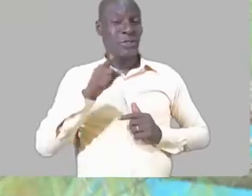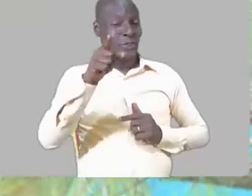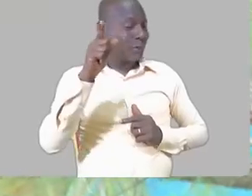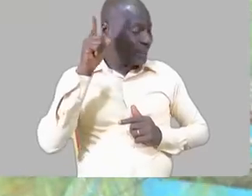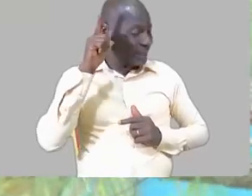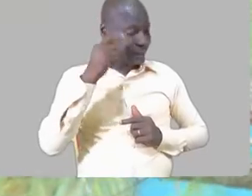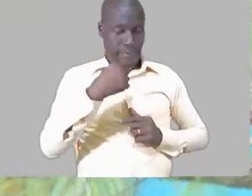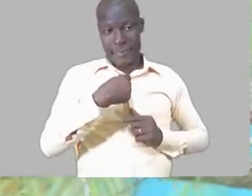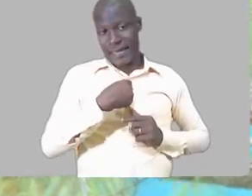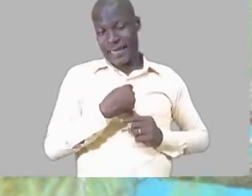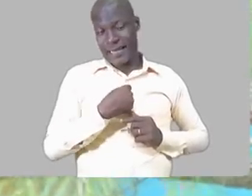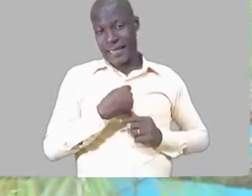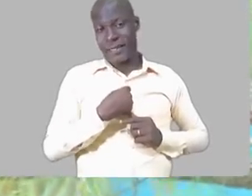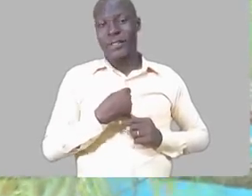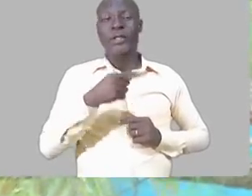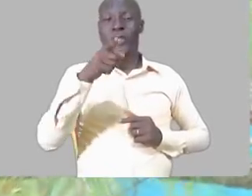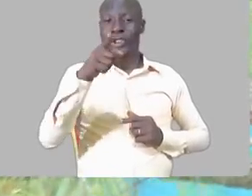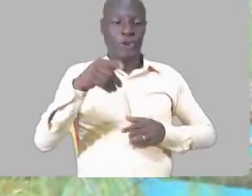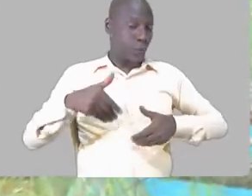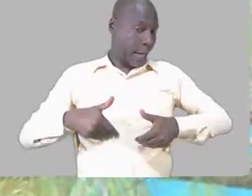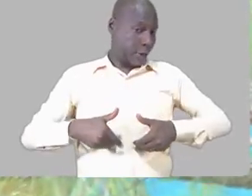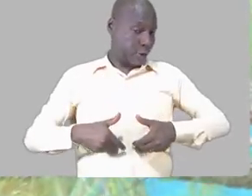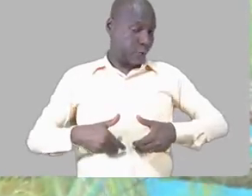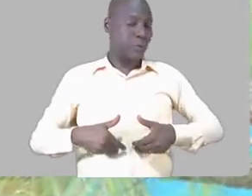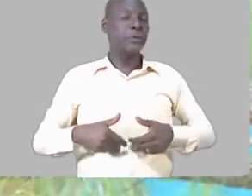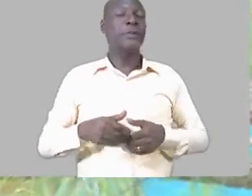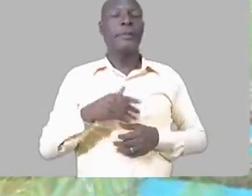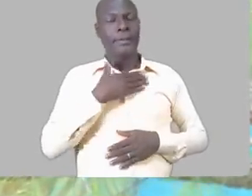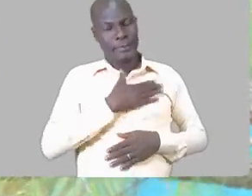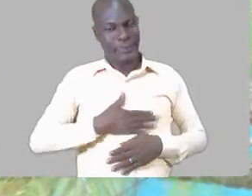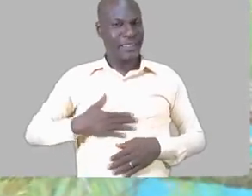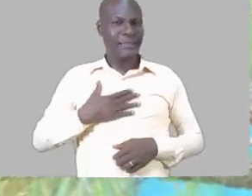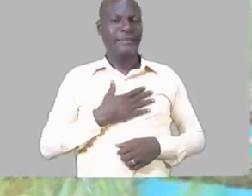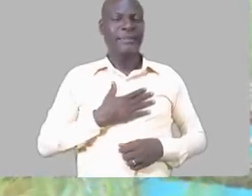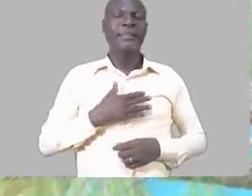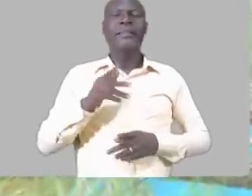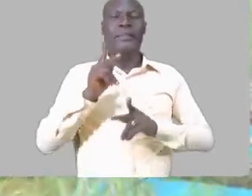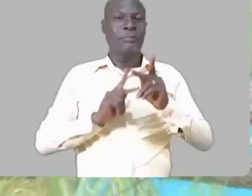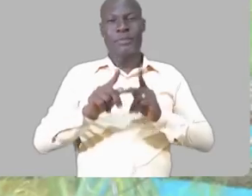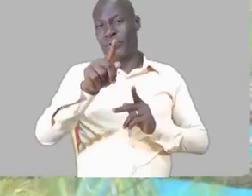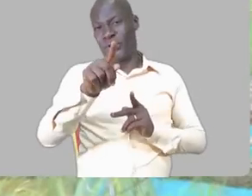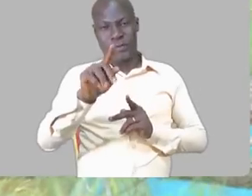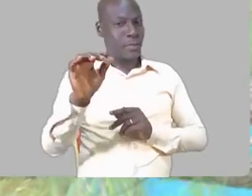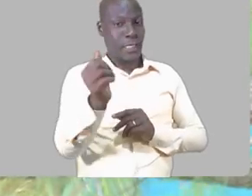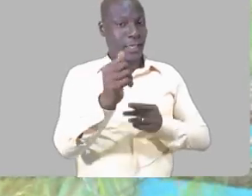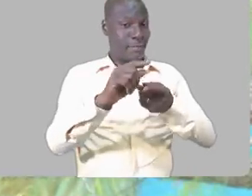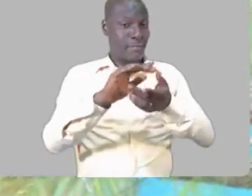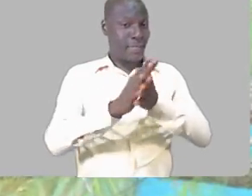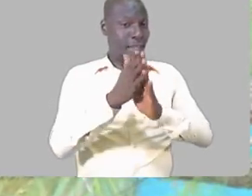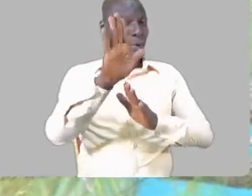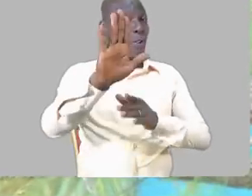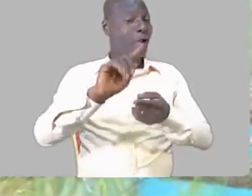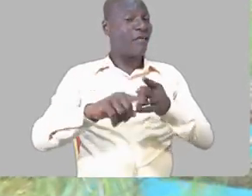wye abrantye. Ebra wutie me na wye ababa wano. Enkrofwa ufa wamo adamfono.